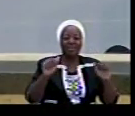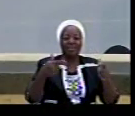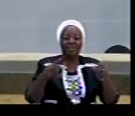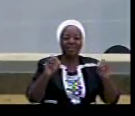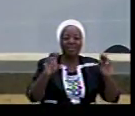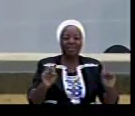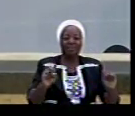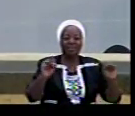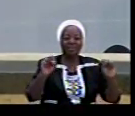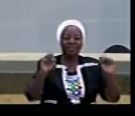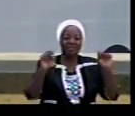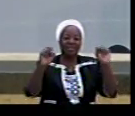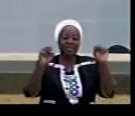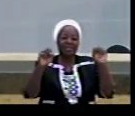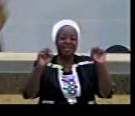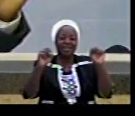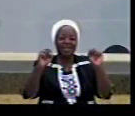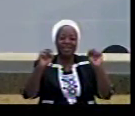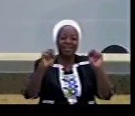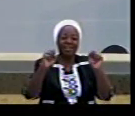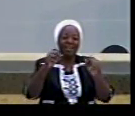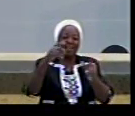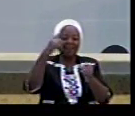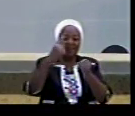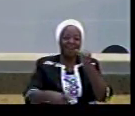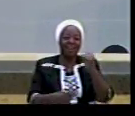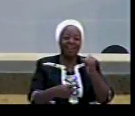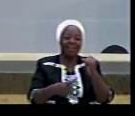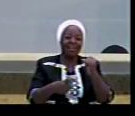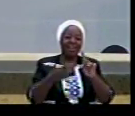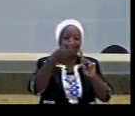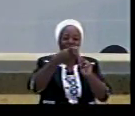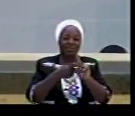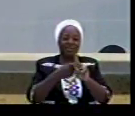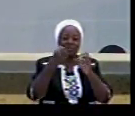Lagos, last month, a lot happened in Lagos.